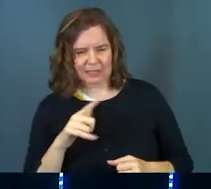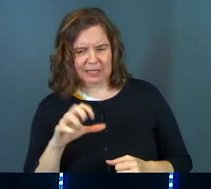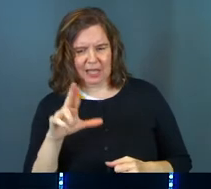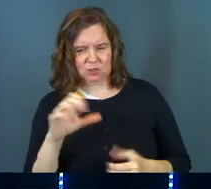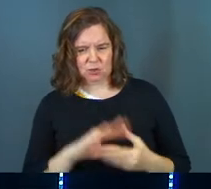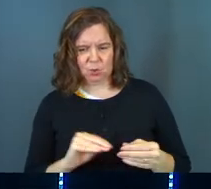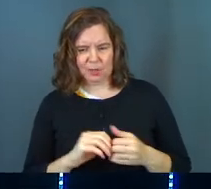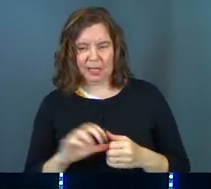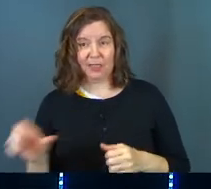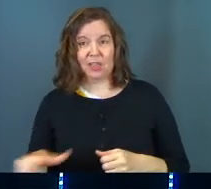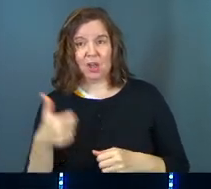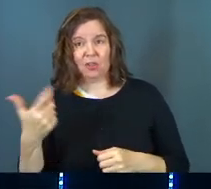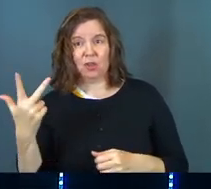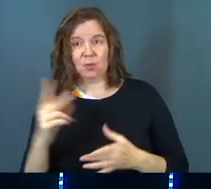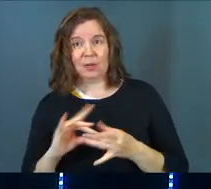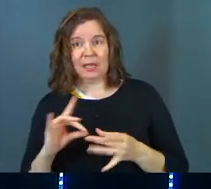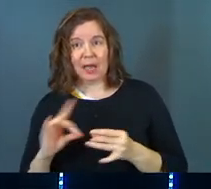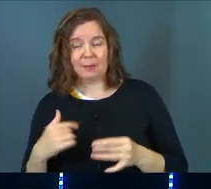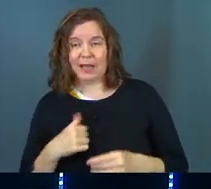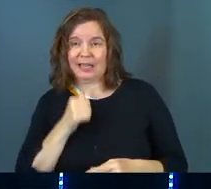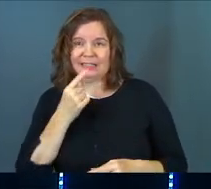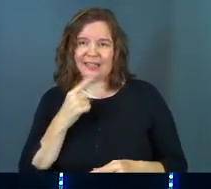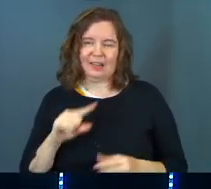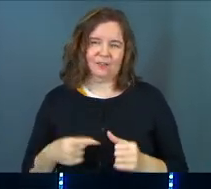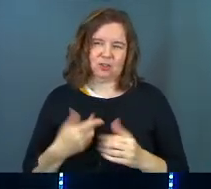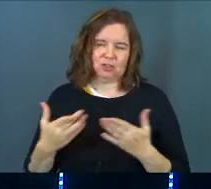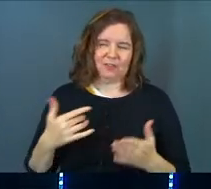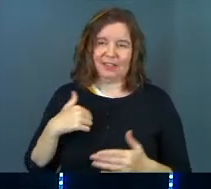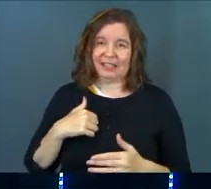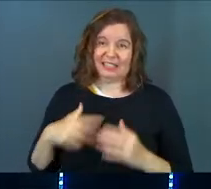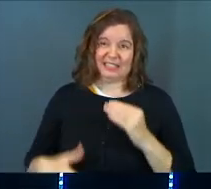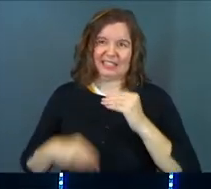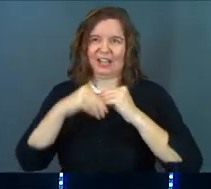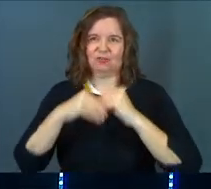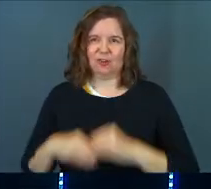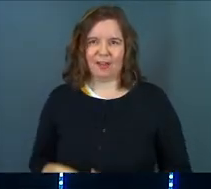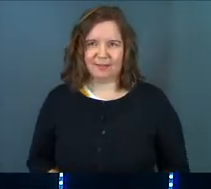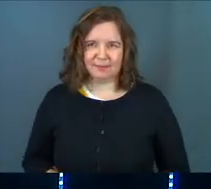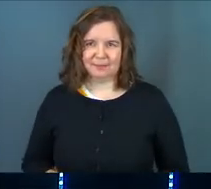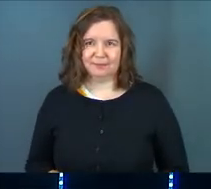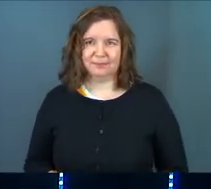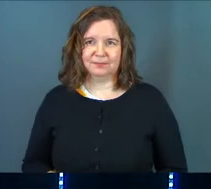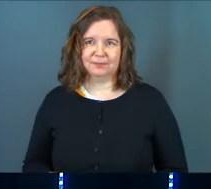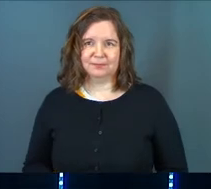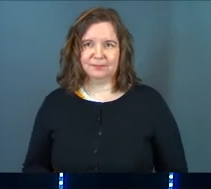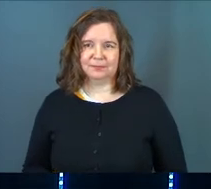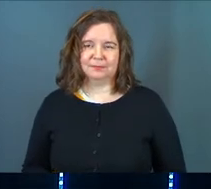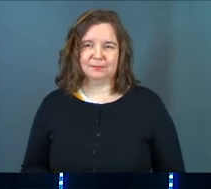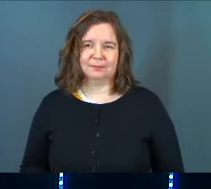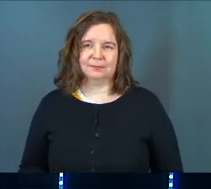isn't the Lazarus story in the other three Gospels? I didn't say this first service. This is extra.